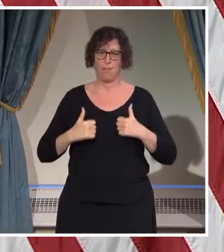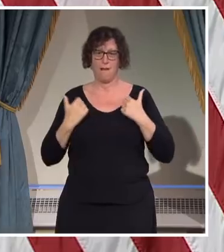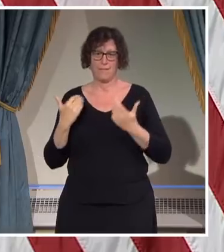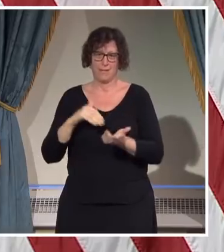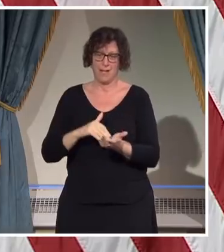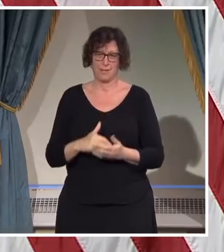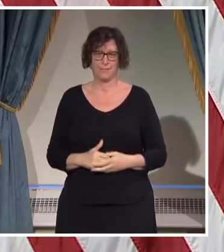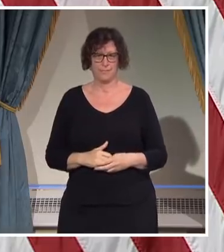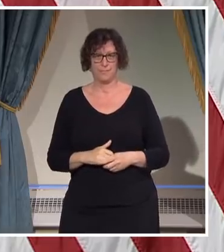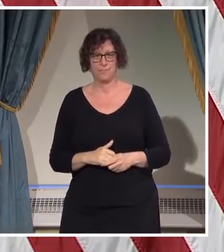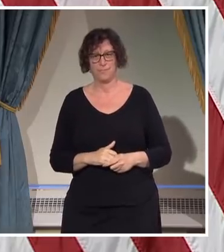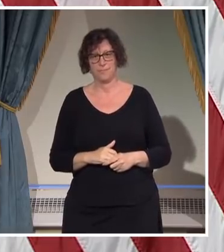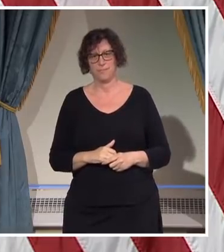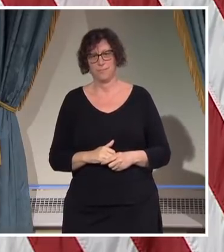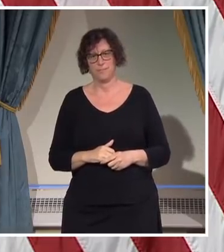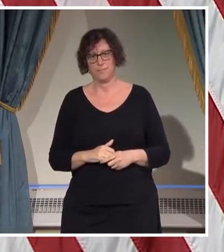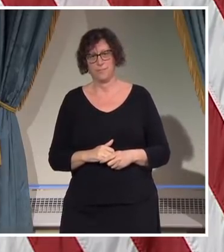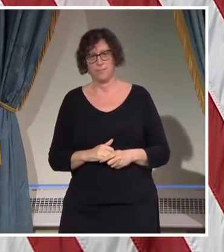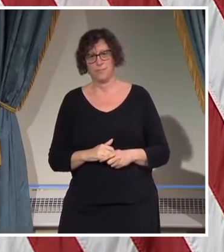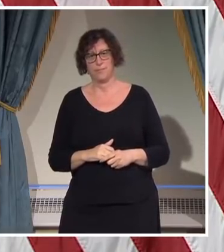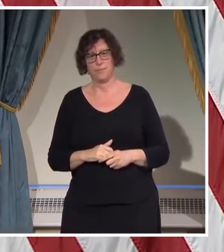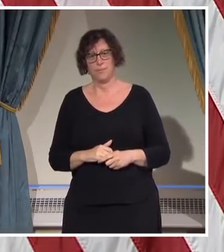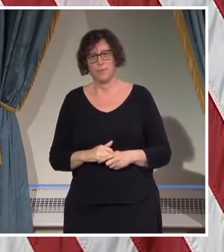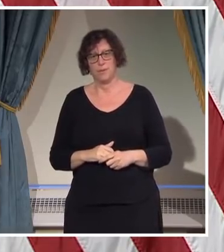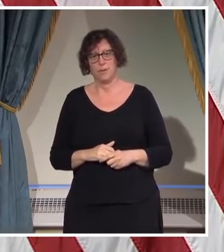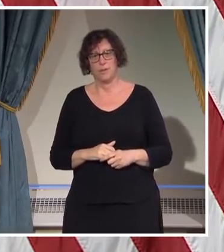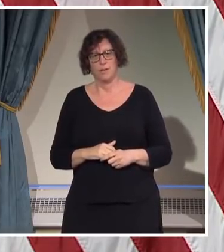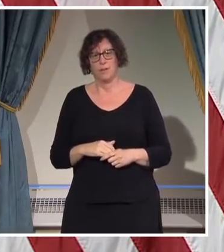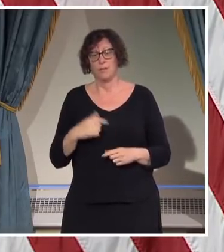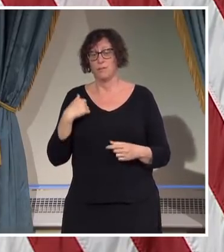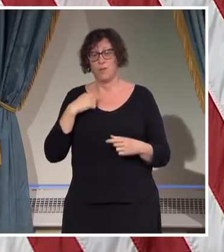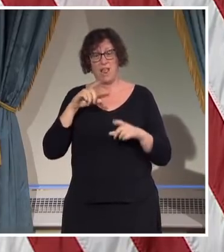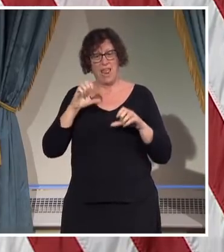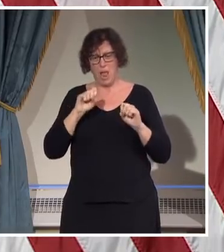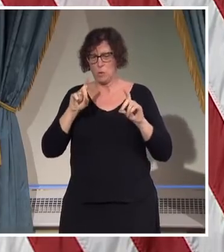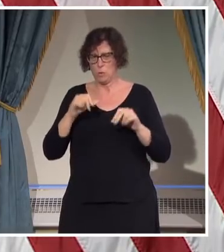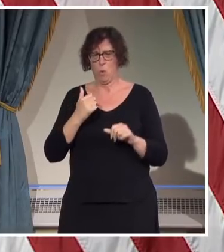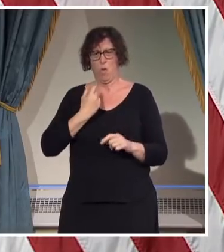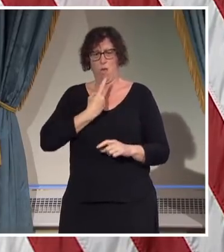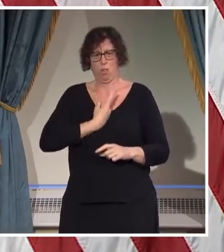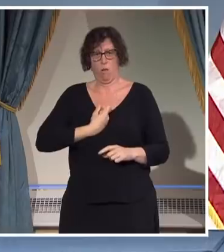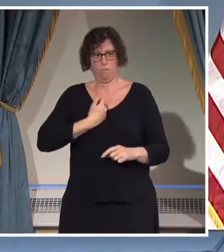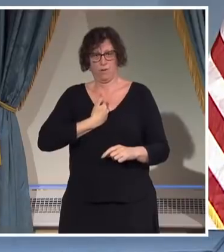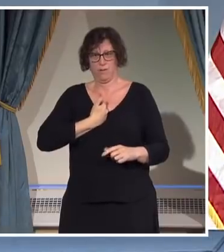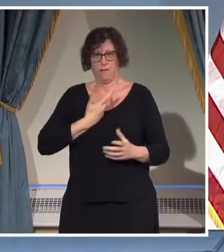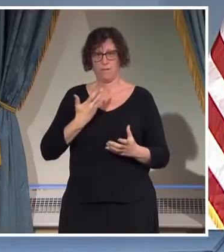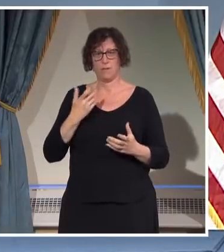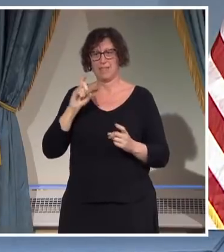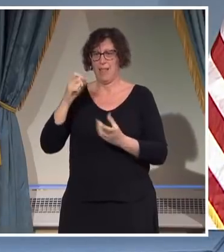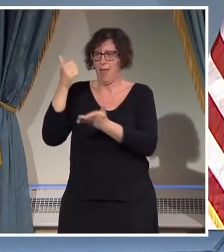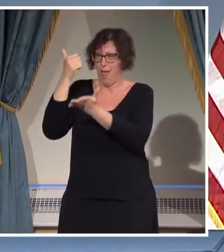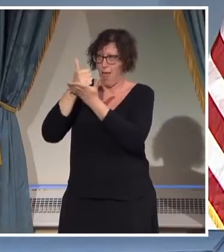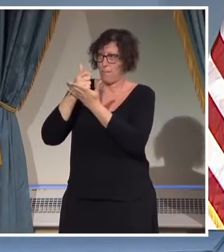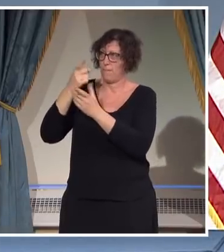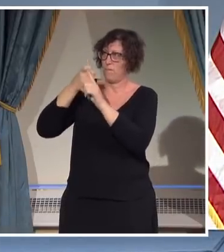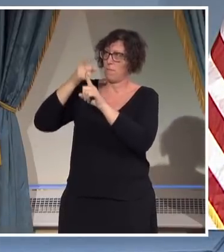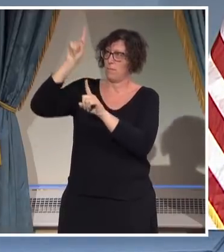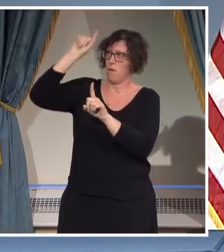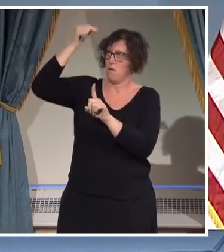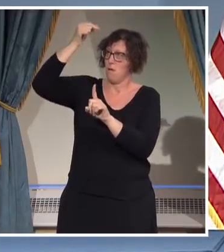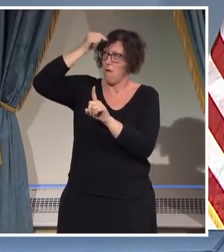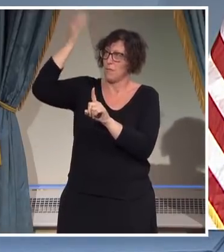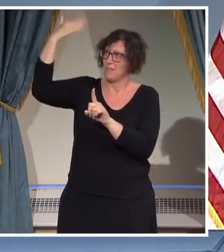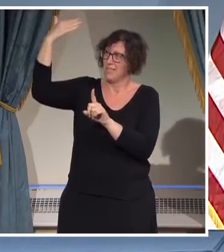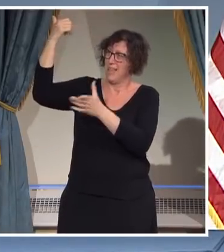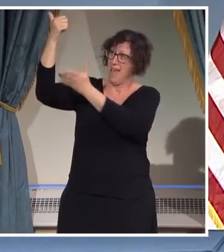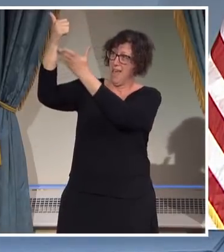in particular. If we get that help, we're going to be able to save a lot of lives. Matt Chase is up next. Matt? Hey